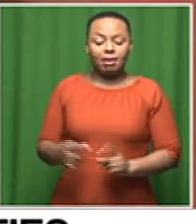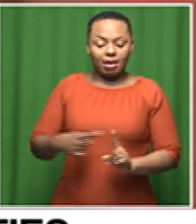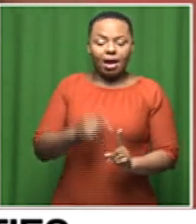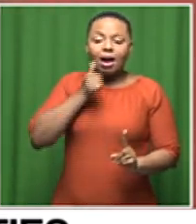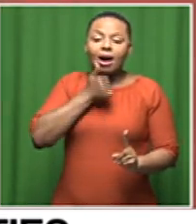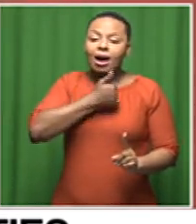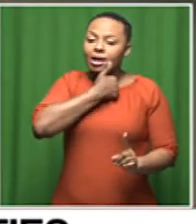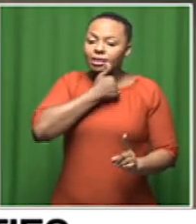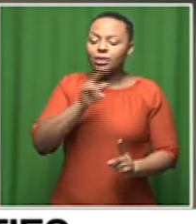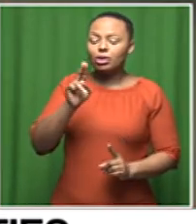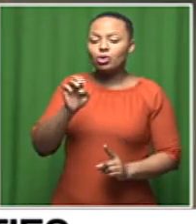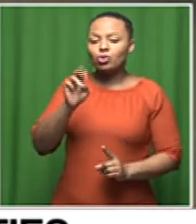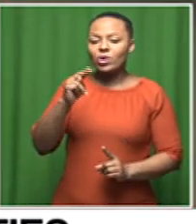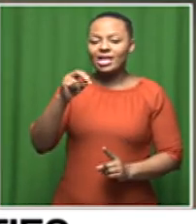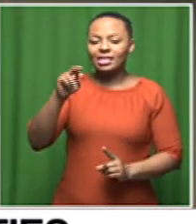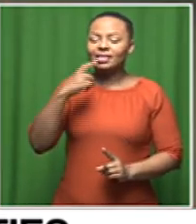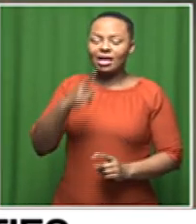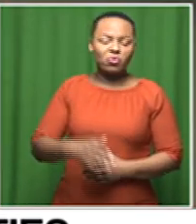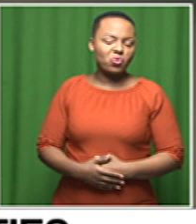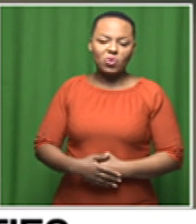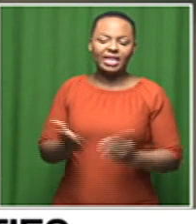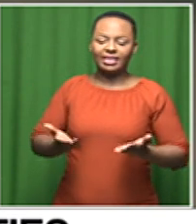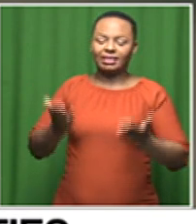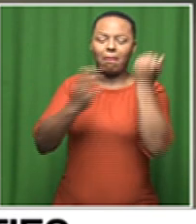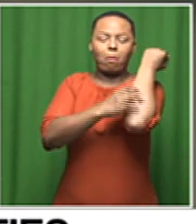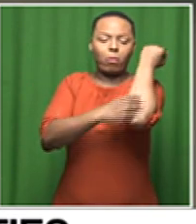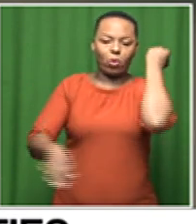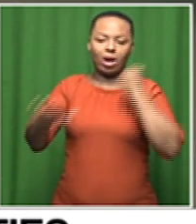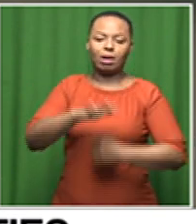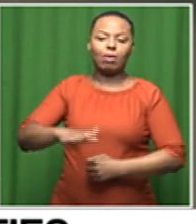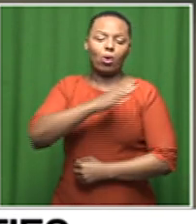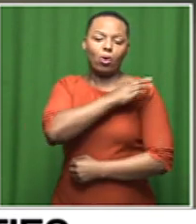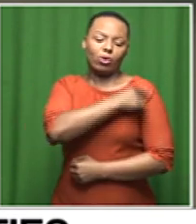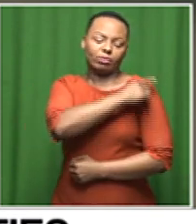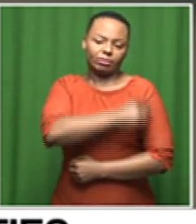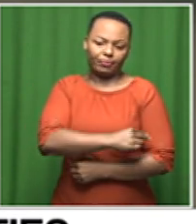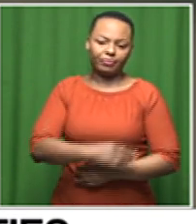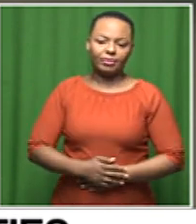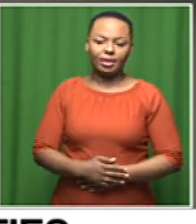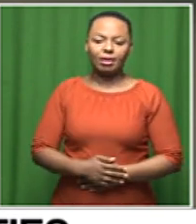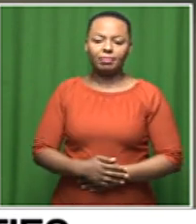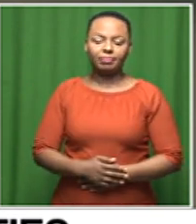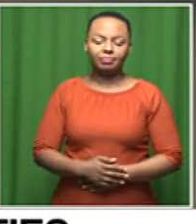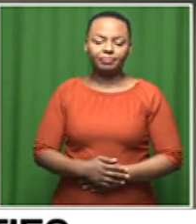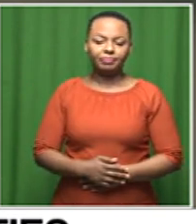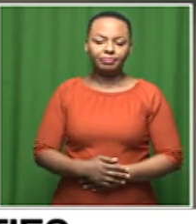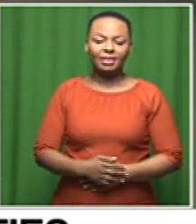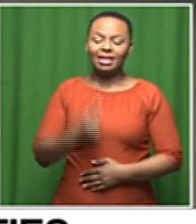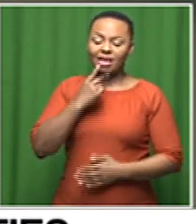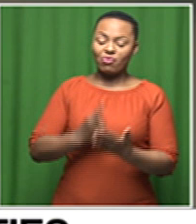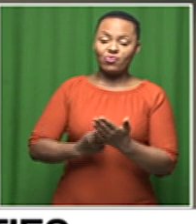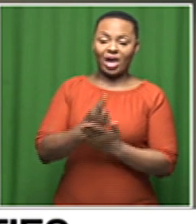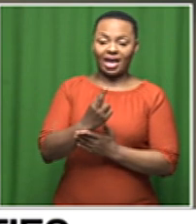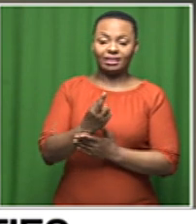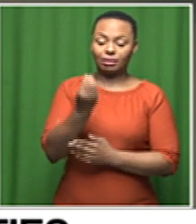the treatment they got was poor, and she feels like her daughter's rights to proper health care was violated. I didn't get the